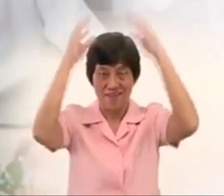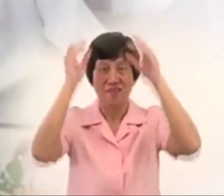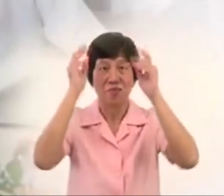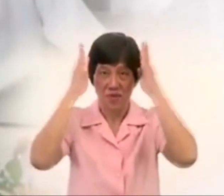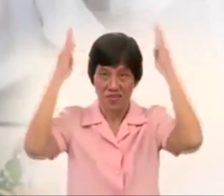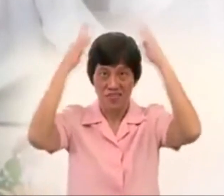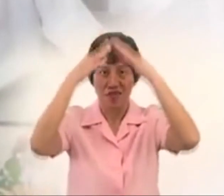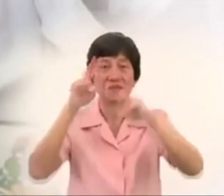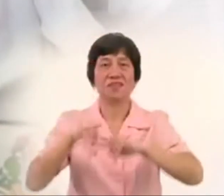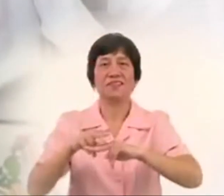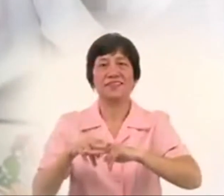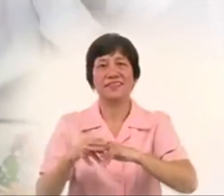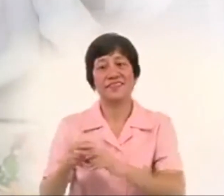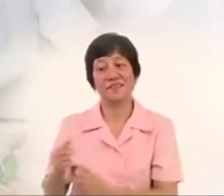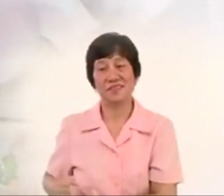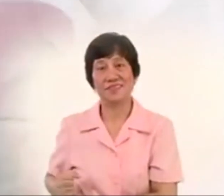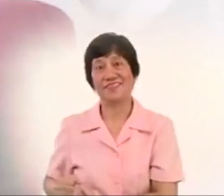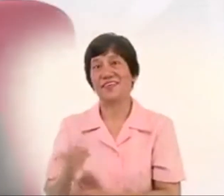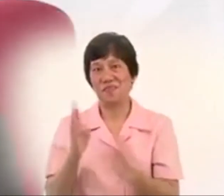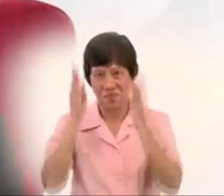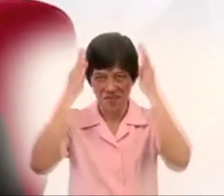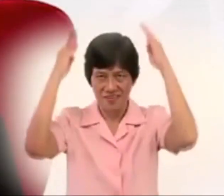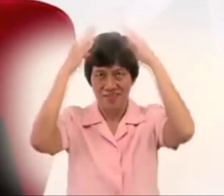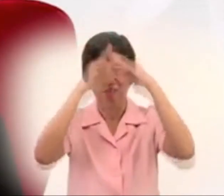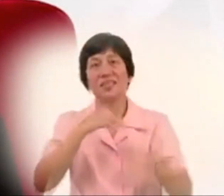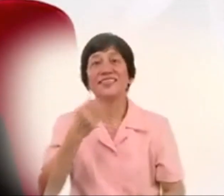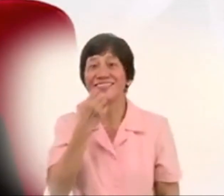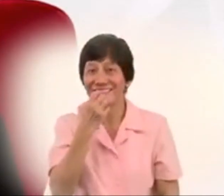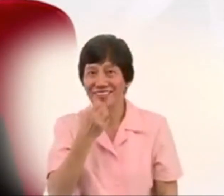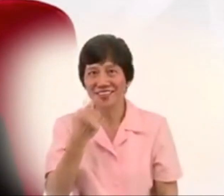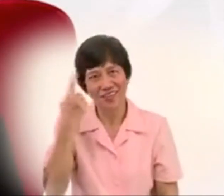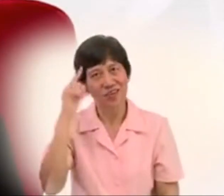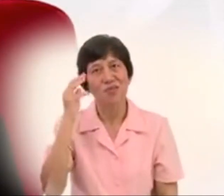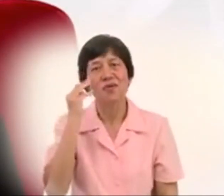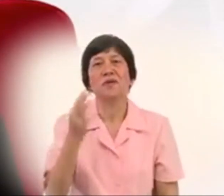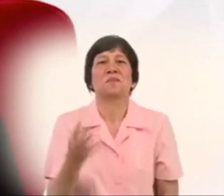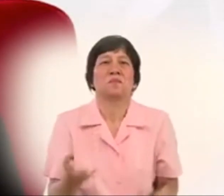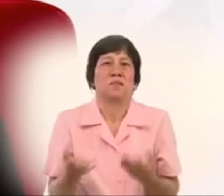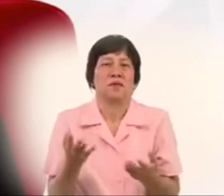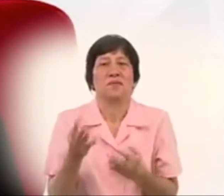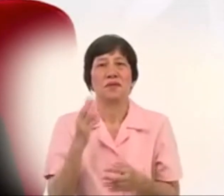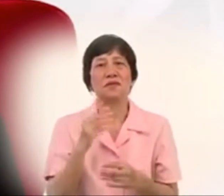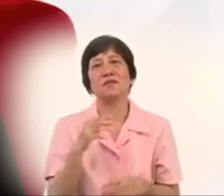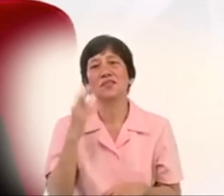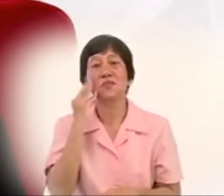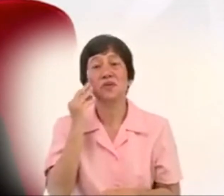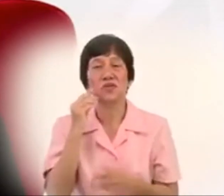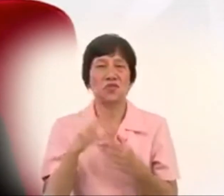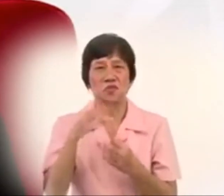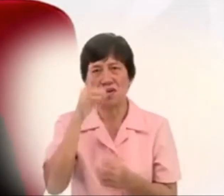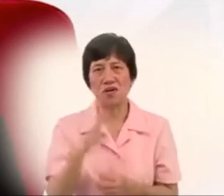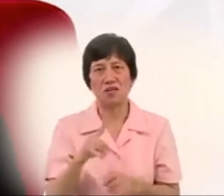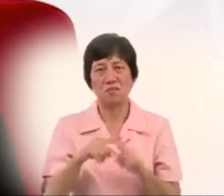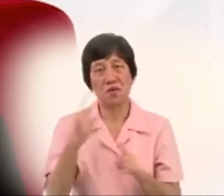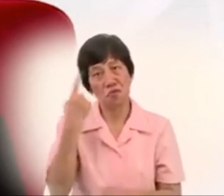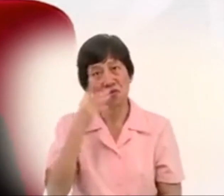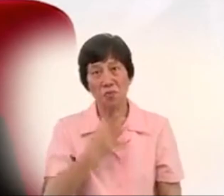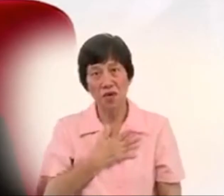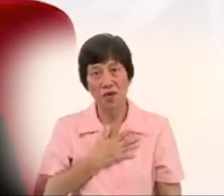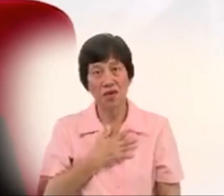seated beside the bishop and eating. For him, it was probably an experience of God. But for me, it was